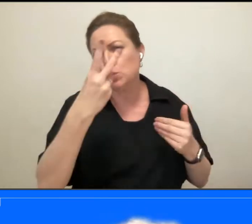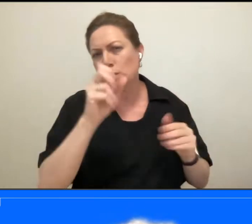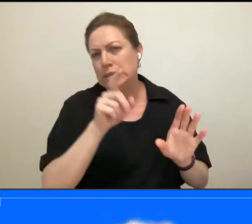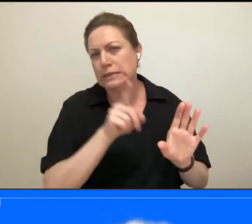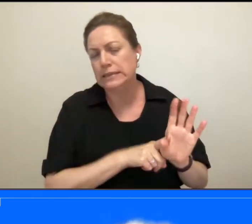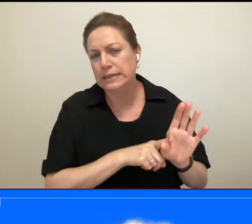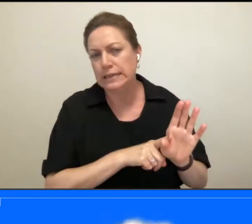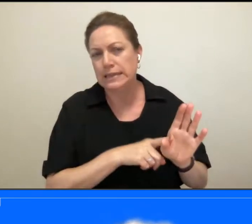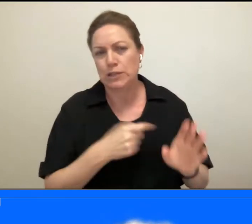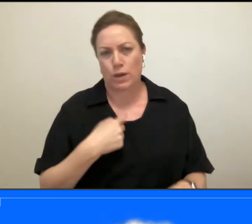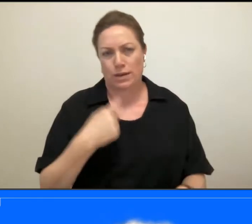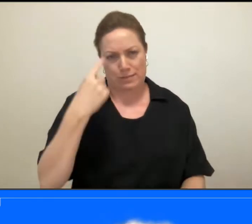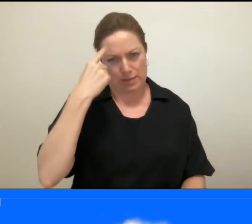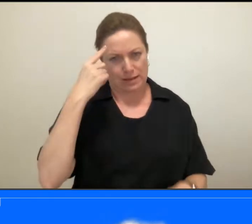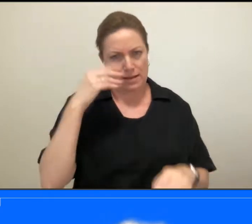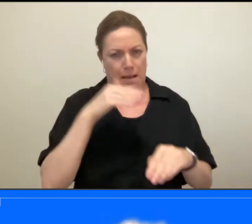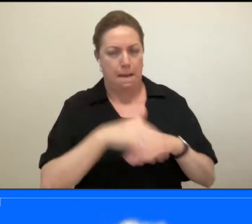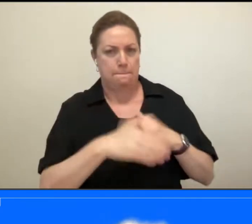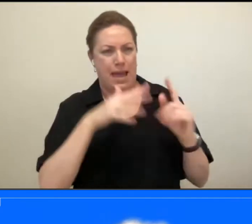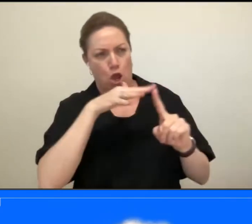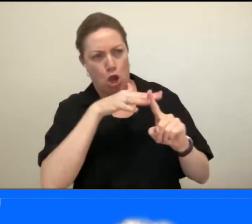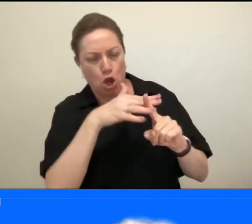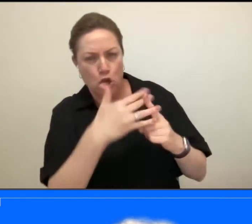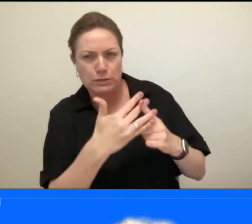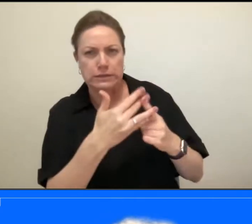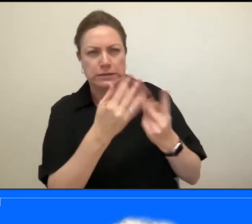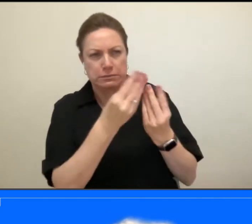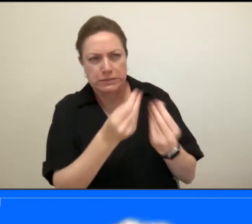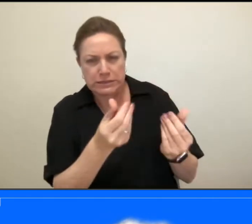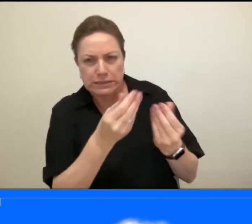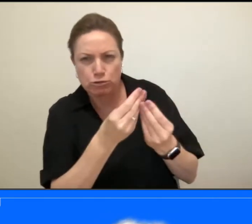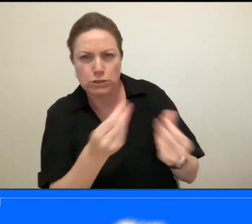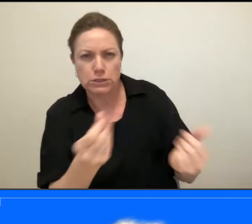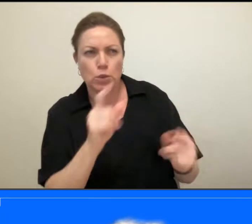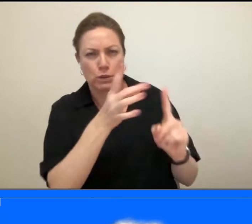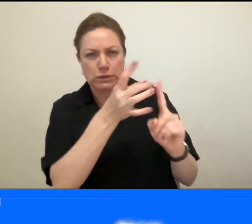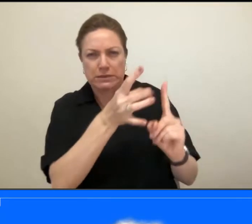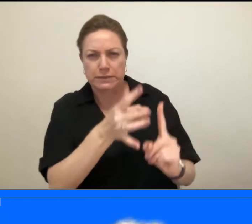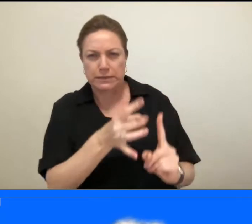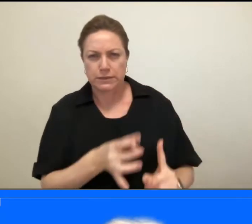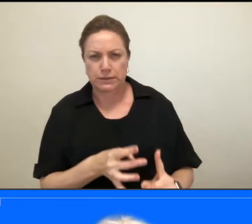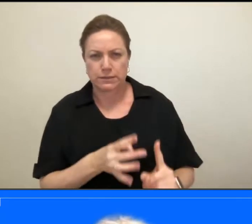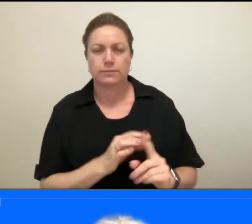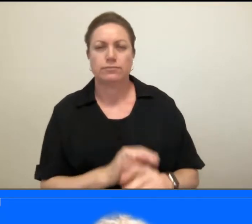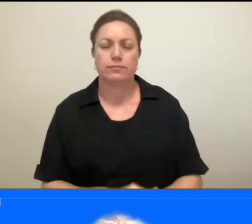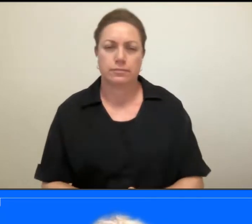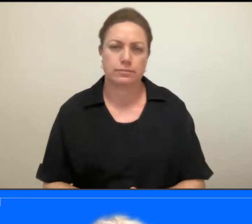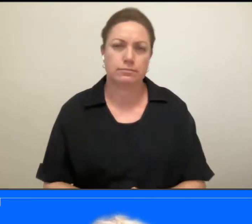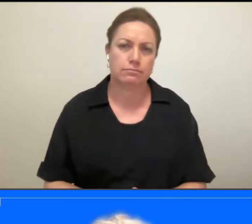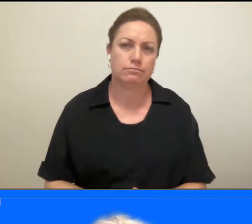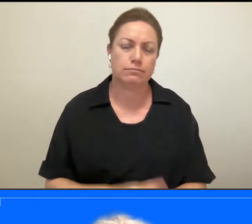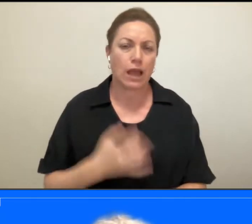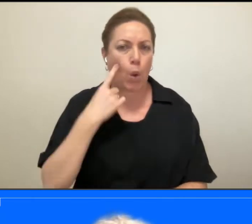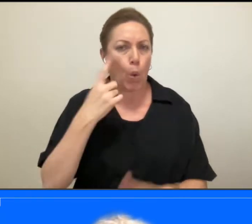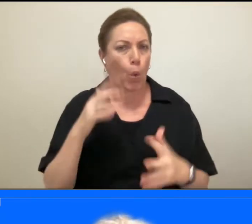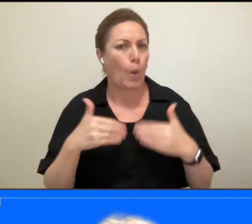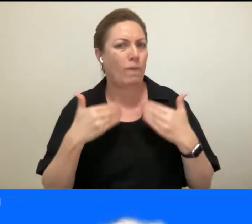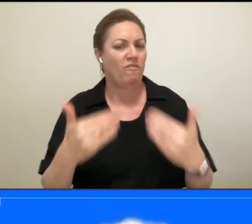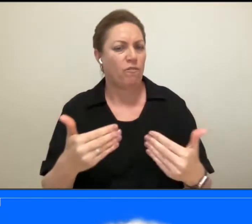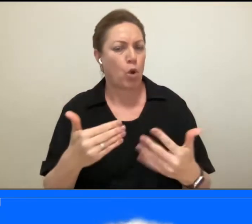materials and specifications. Really looking forward to hearing from you on what is different about the public art at Sydney